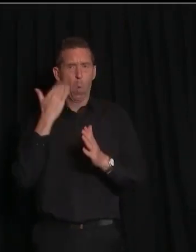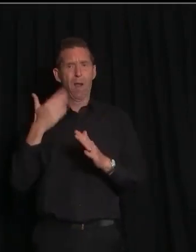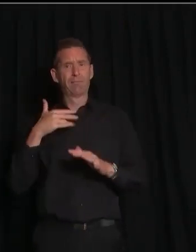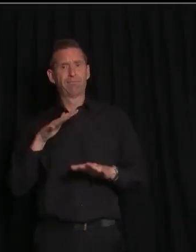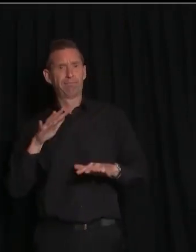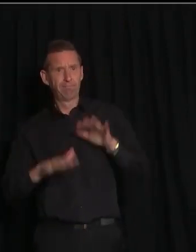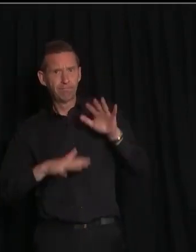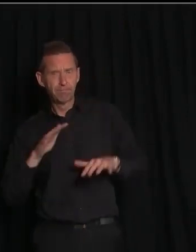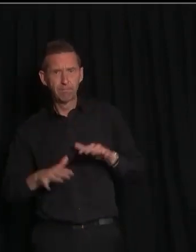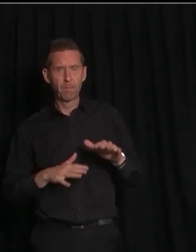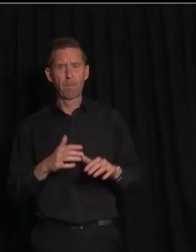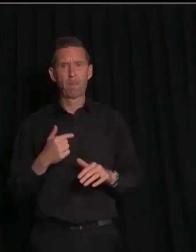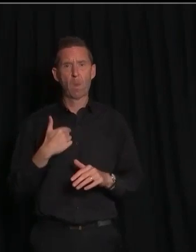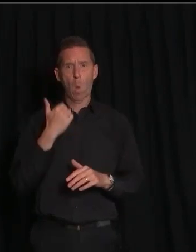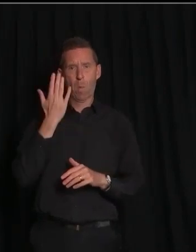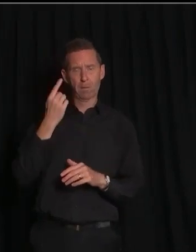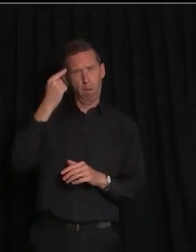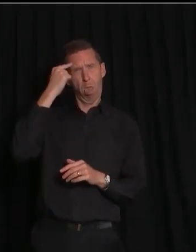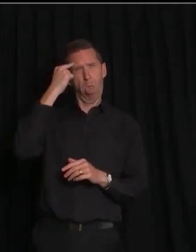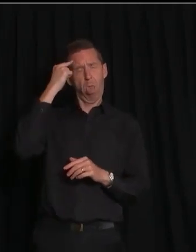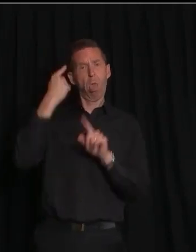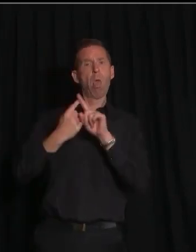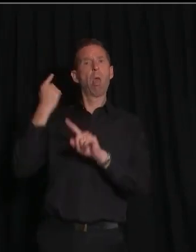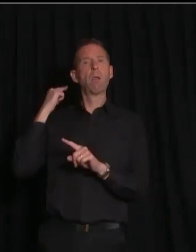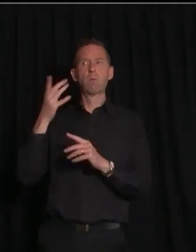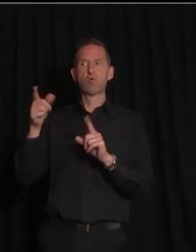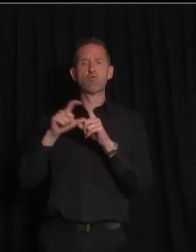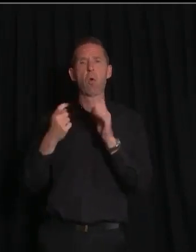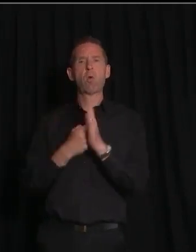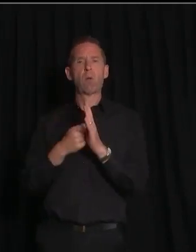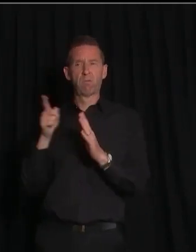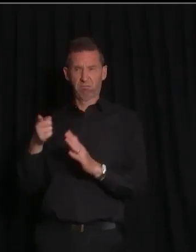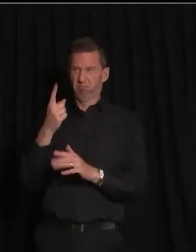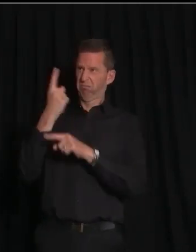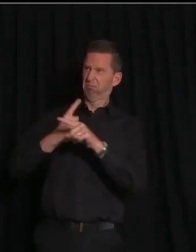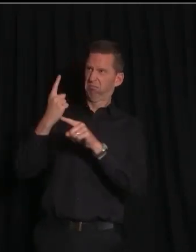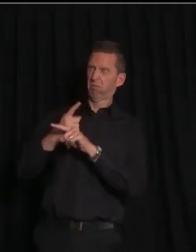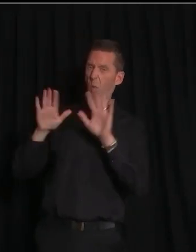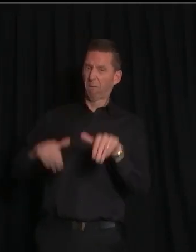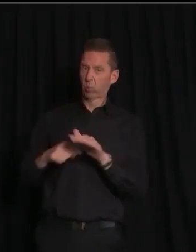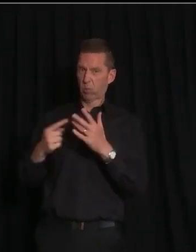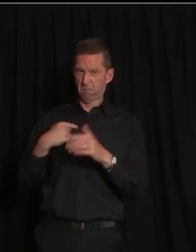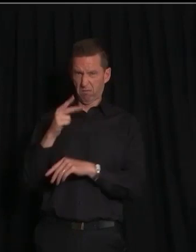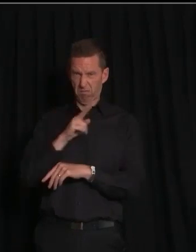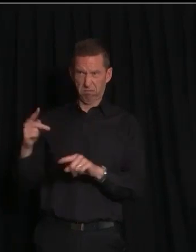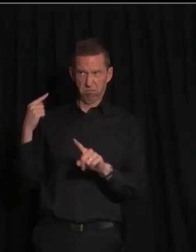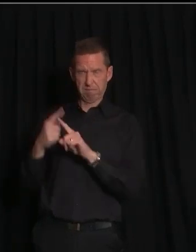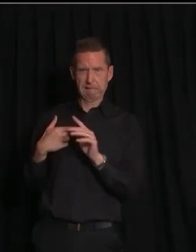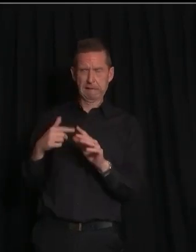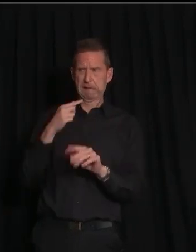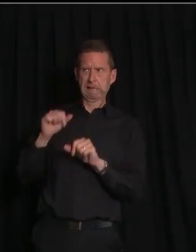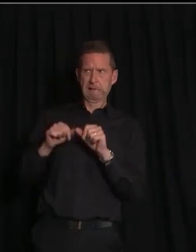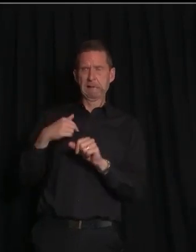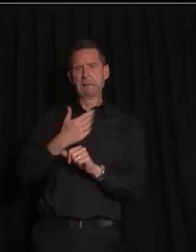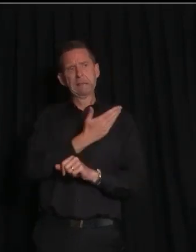always remembering all the times where doctors said like horrible things to me. So I actually asked an intersex